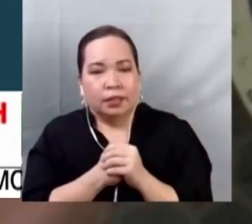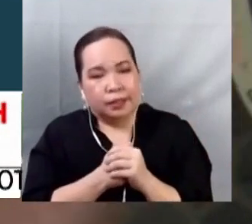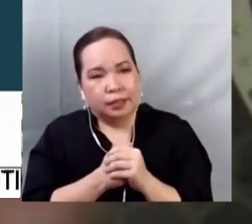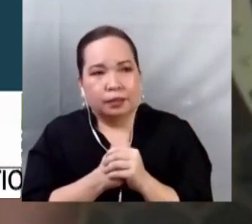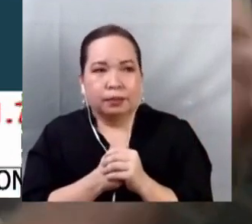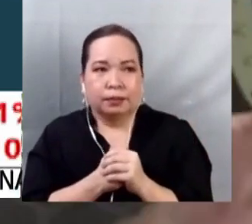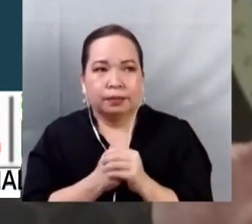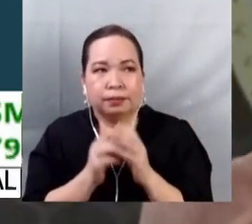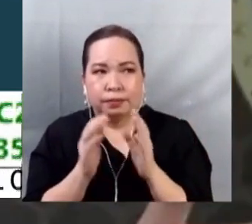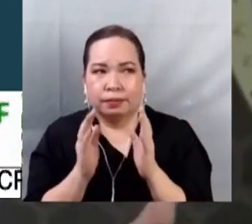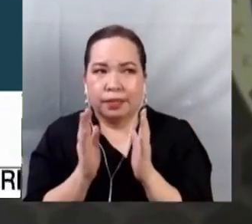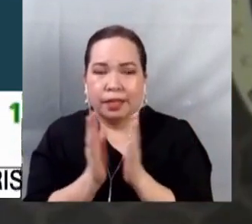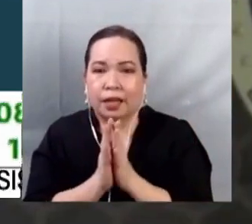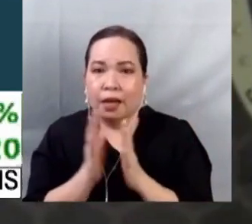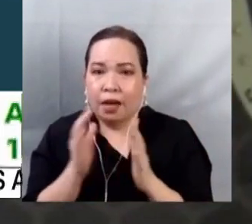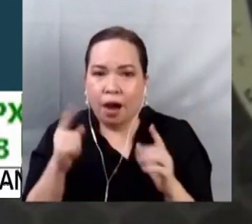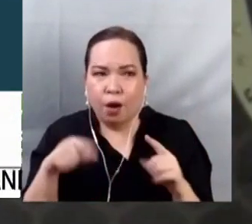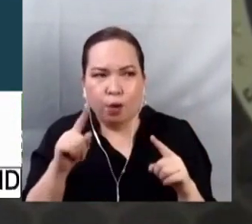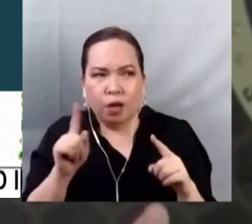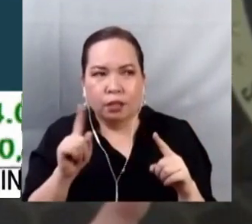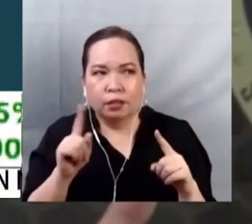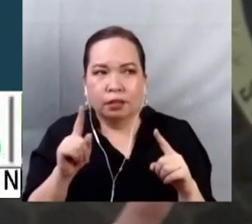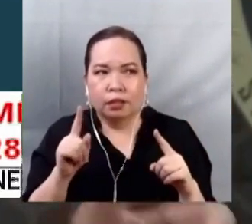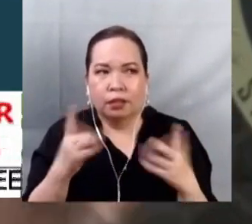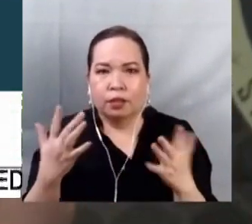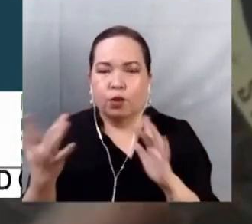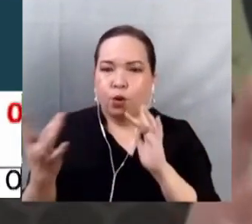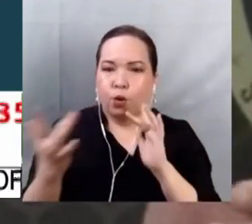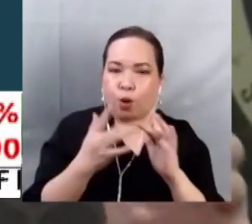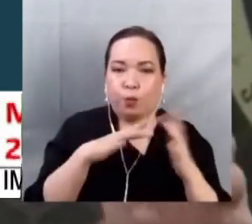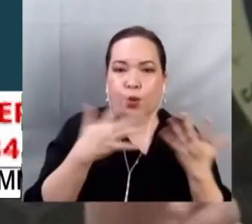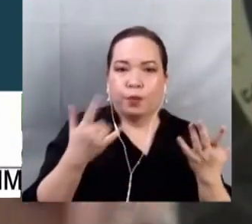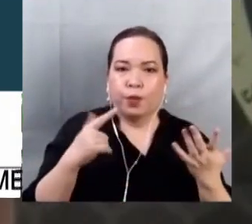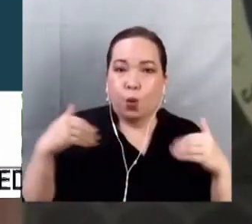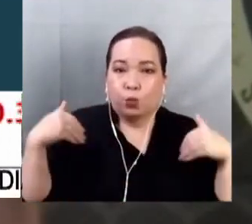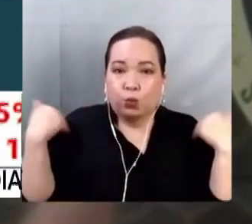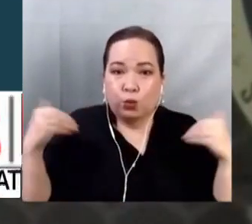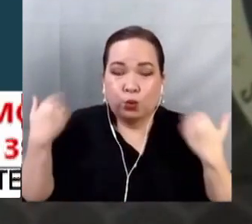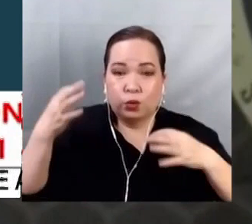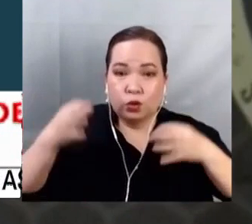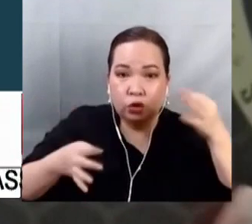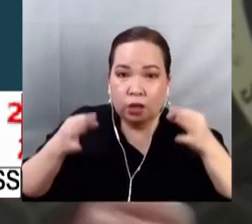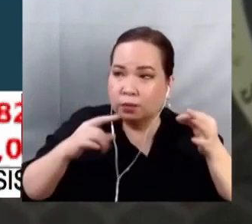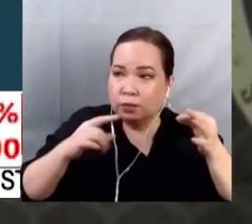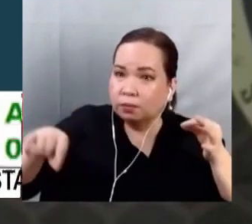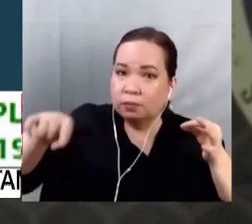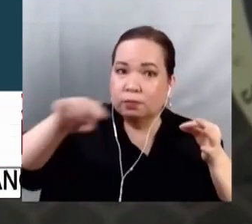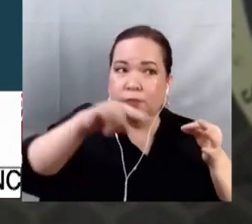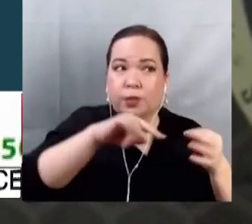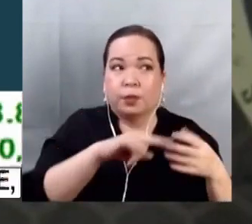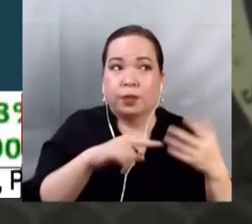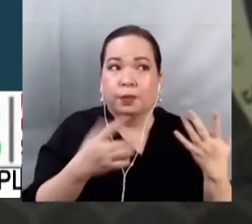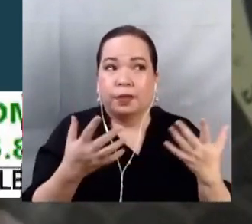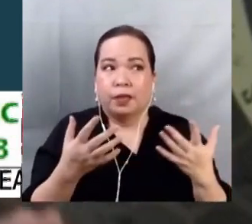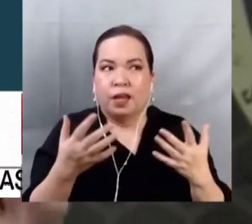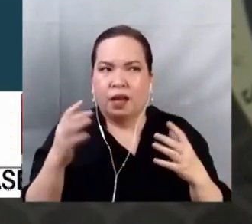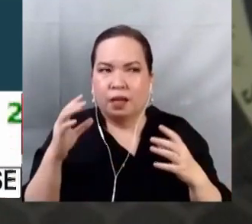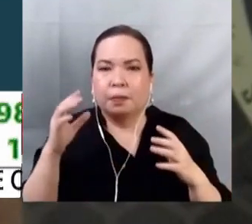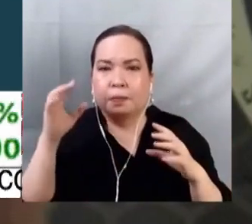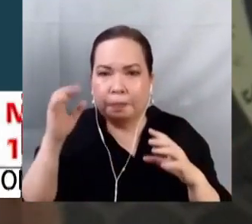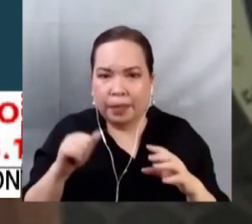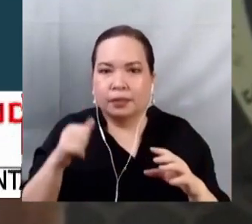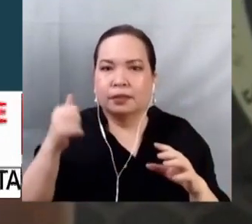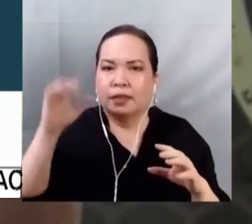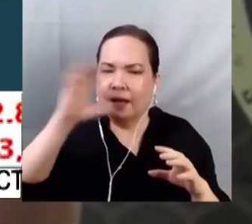any de-escalation tactic. They reached out to our juvenile justice coordinator to find out who they are. Could we get people on the phone to help us de-escalate?